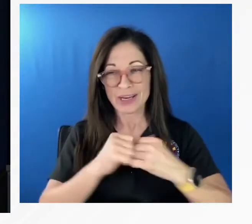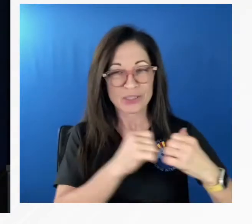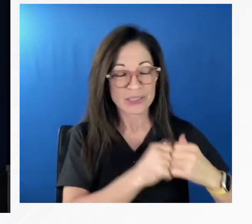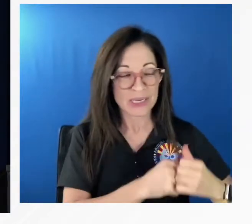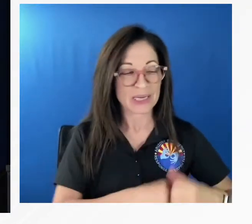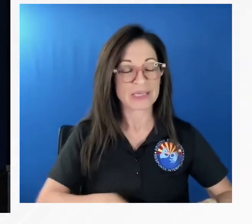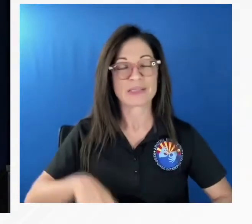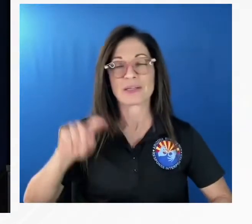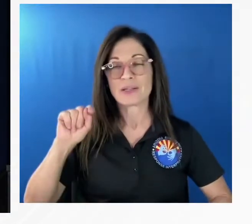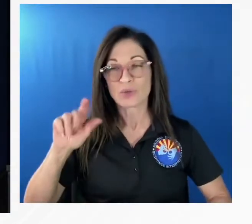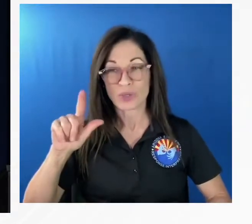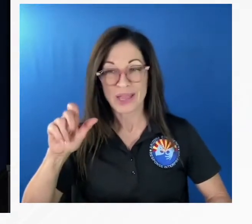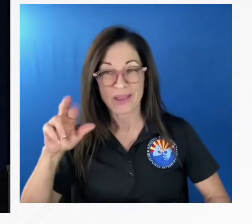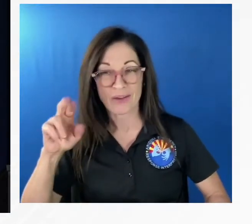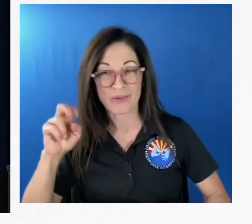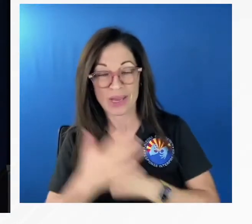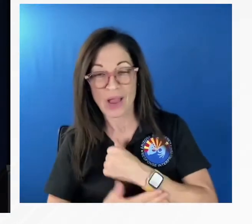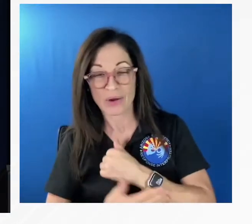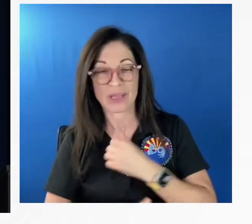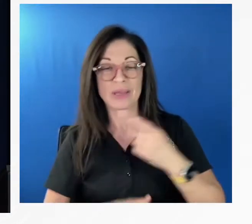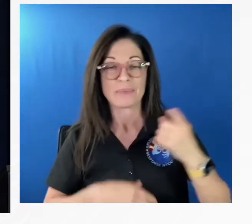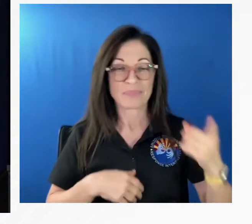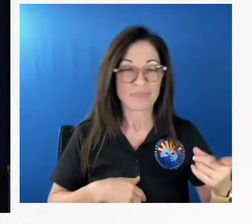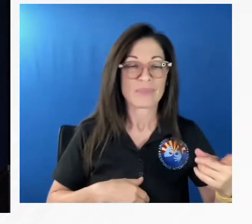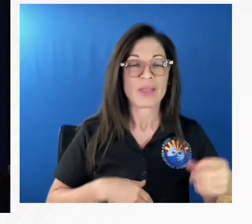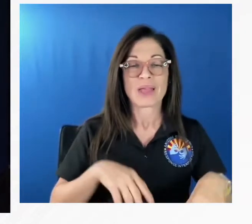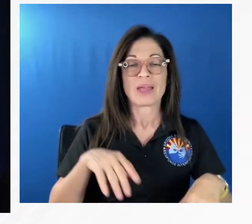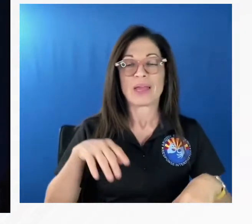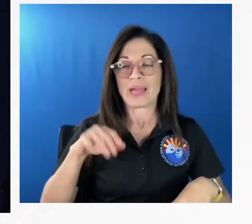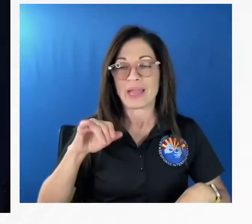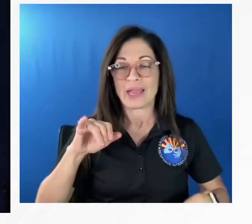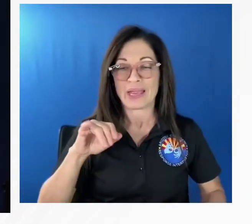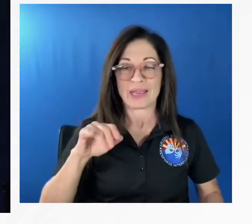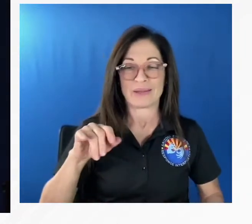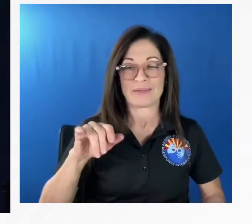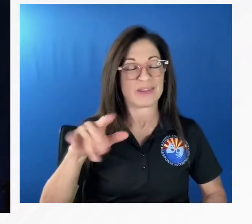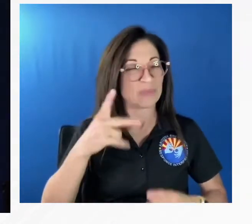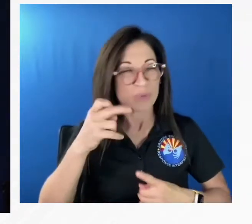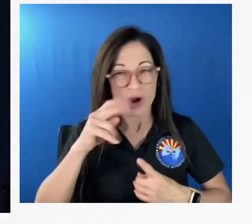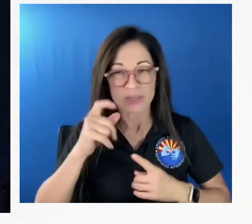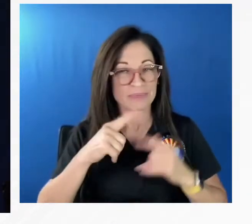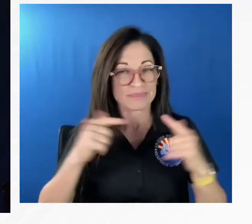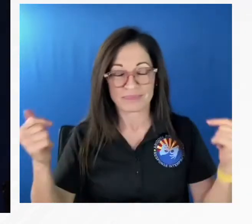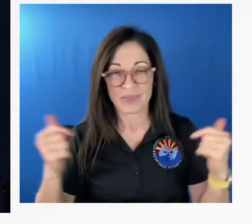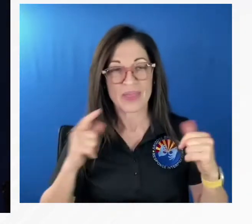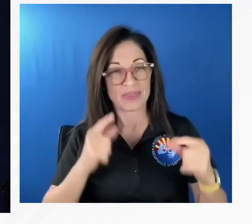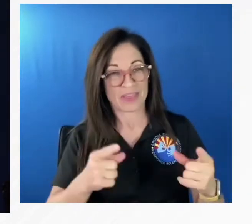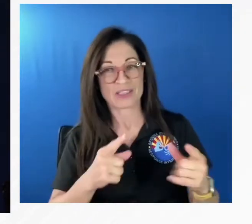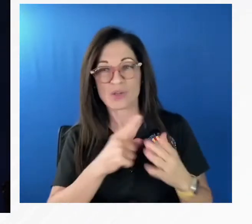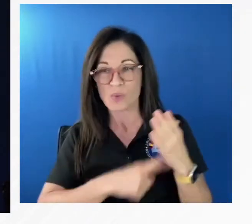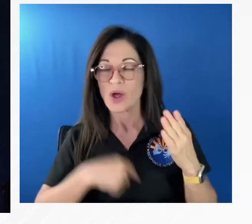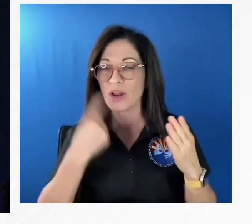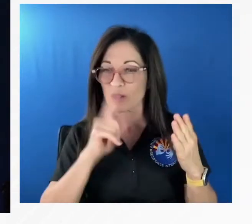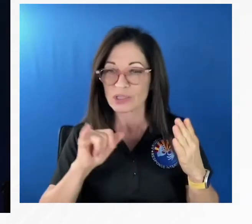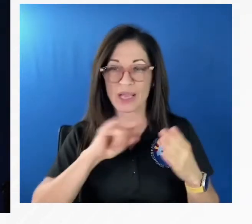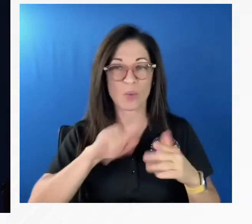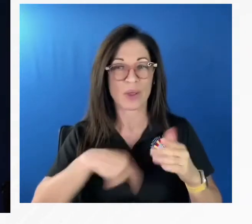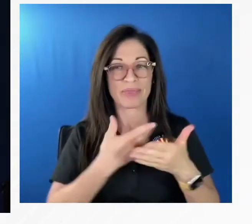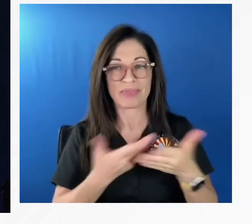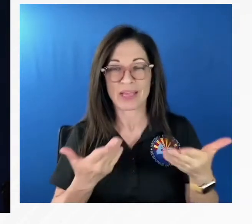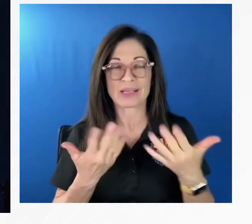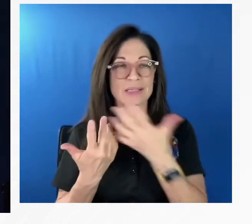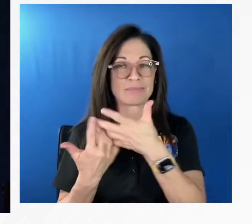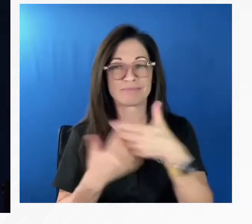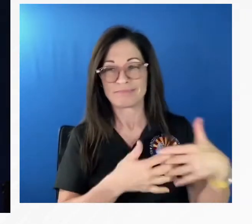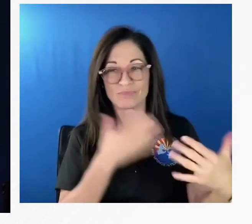team here, is that this is what right looks like. This is how fires get put out, is that our ability to work together seamlessly.